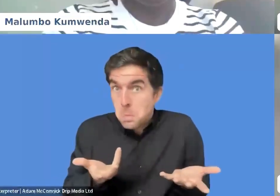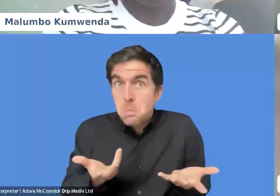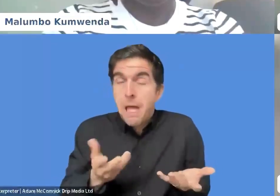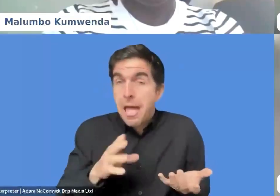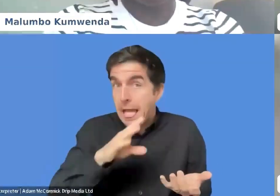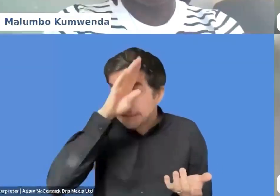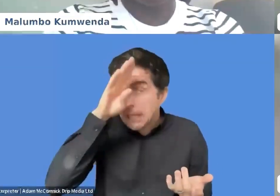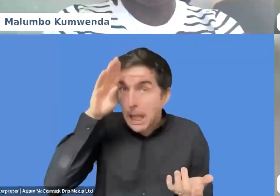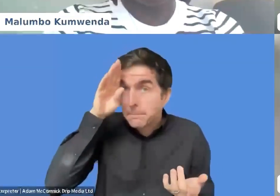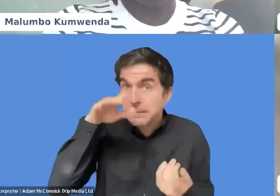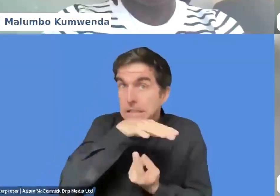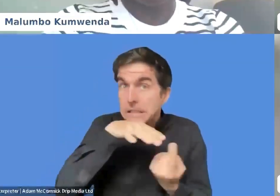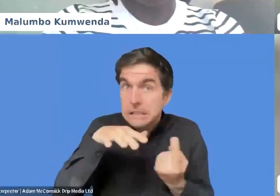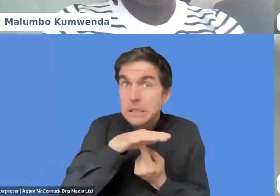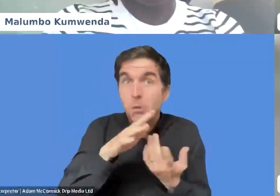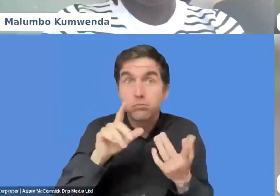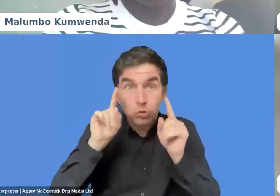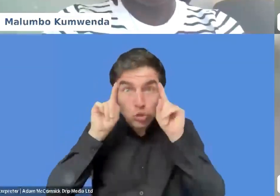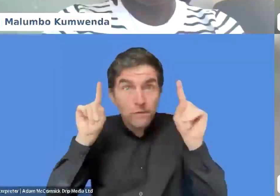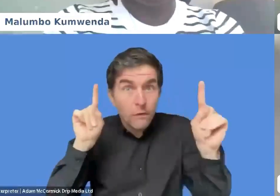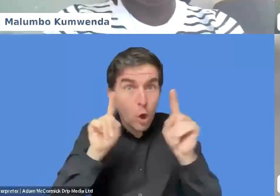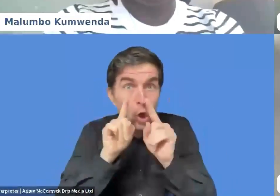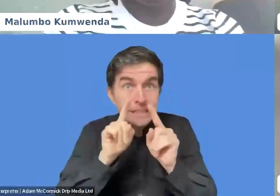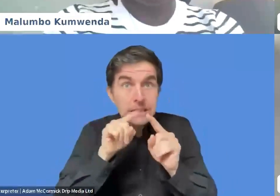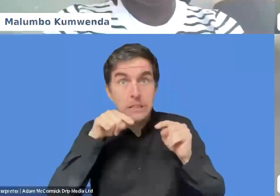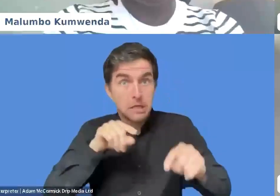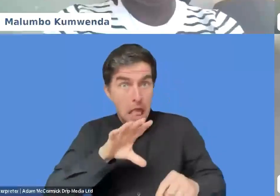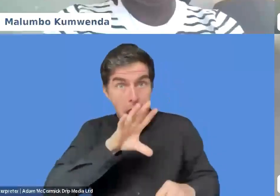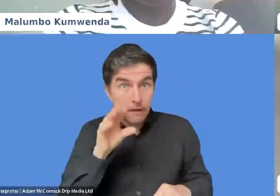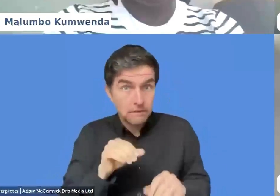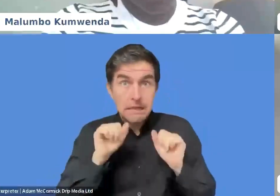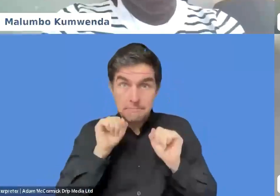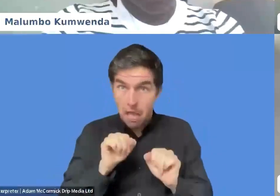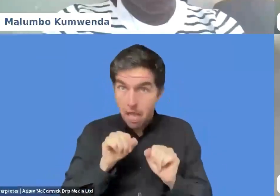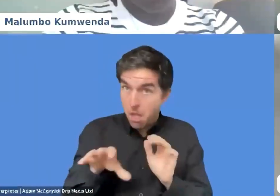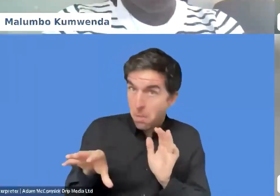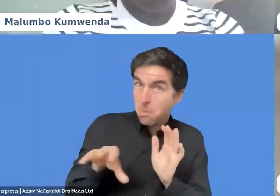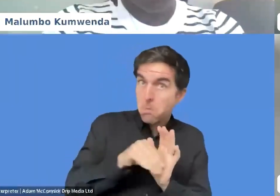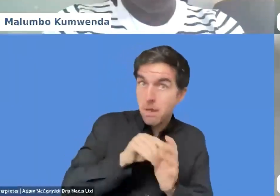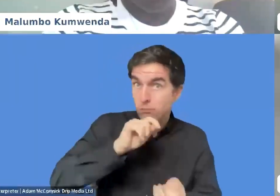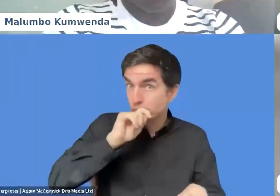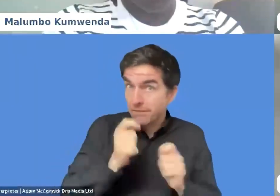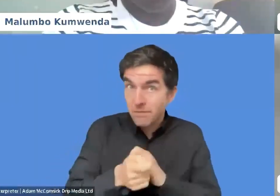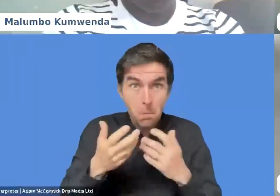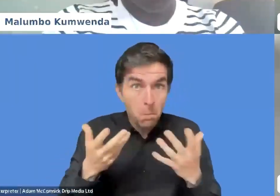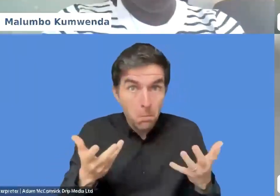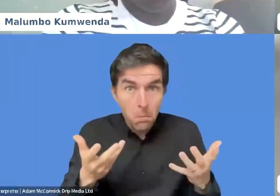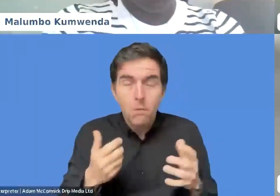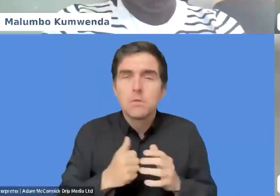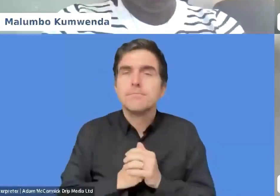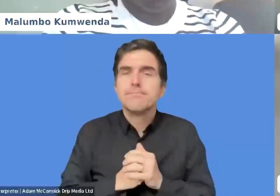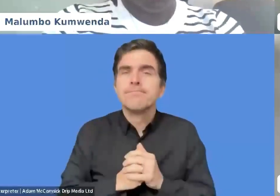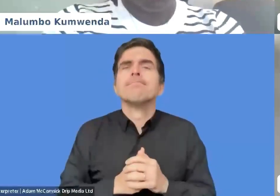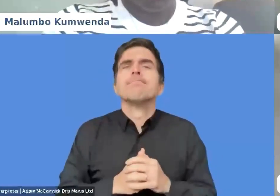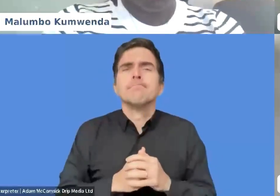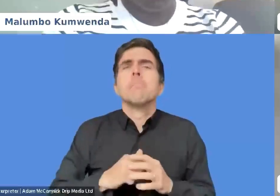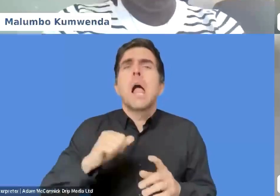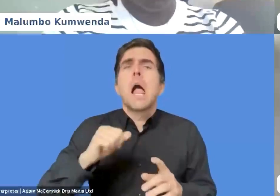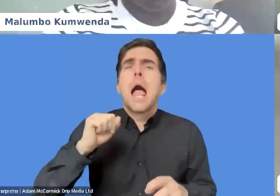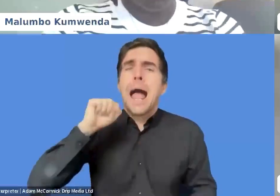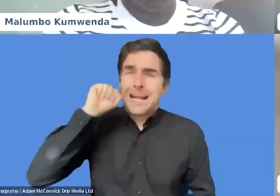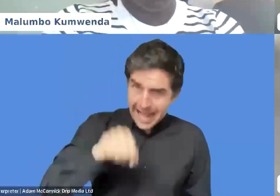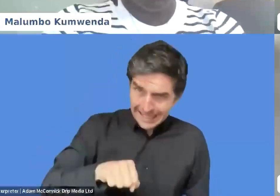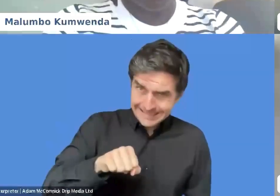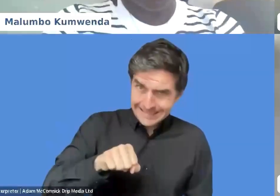the Transform course as part of their curricula? And the answer is a resounding yes, really. And what Malumbo has